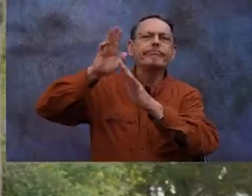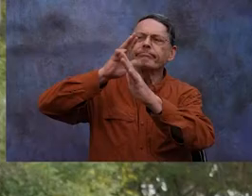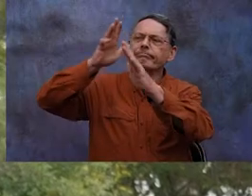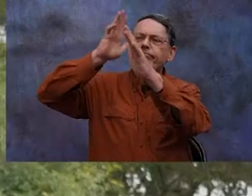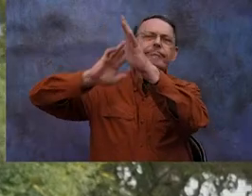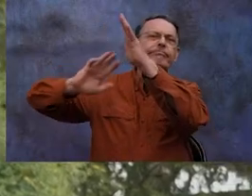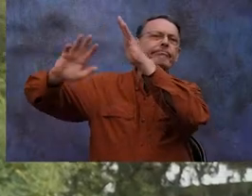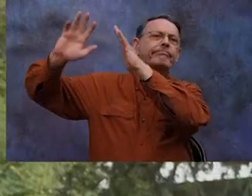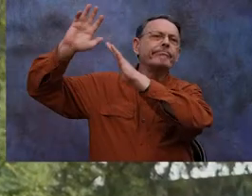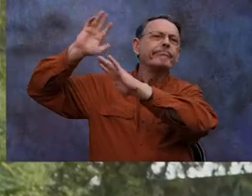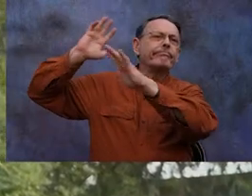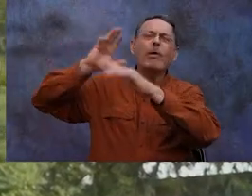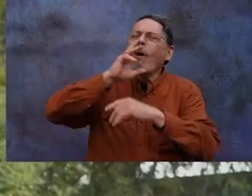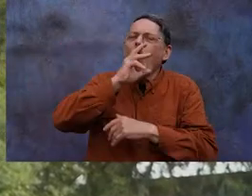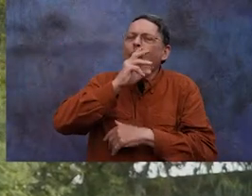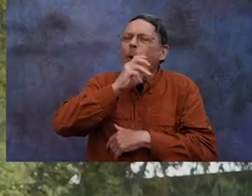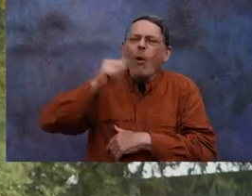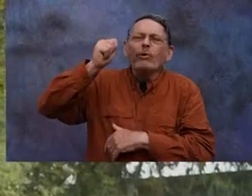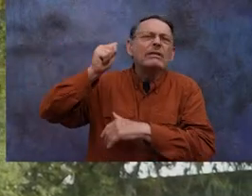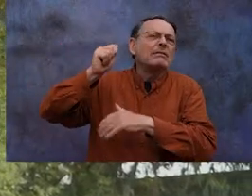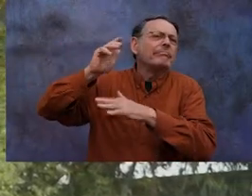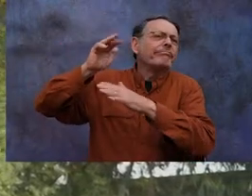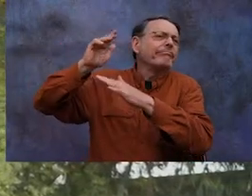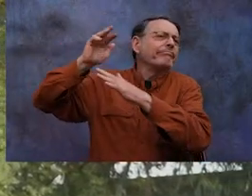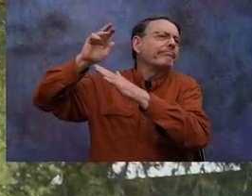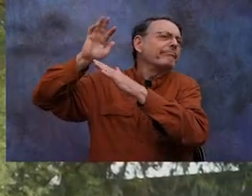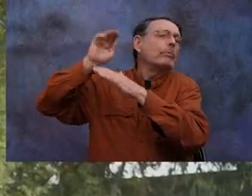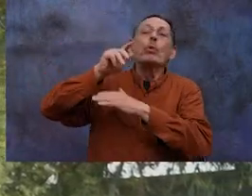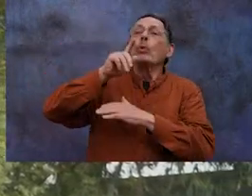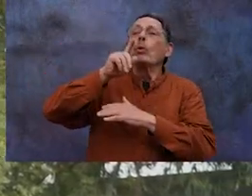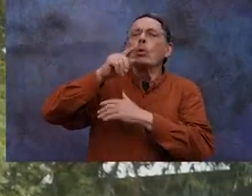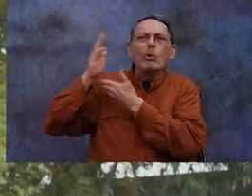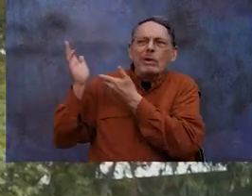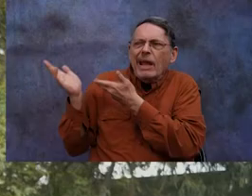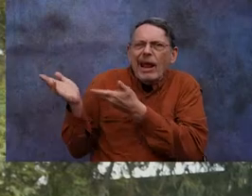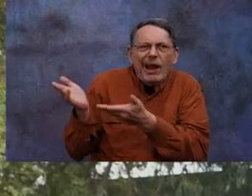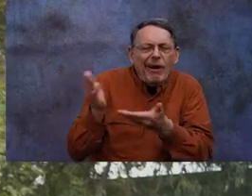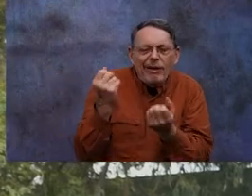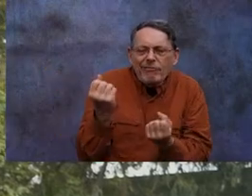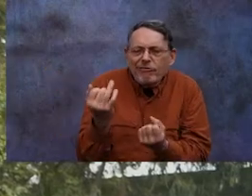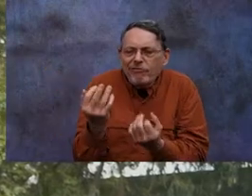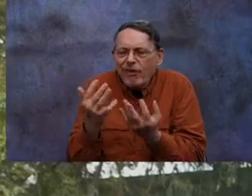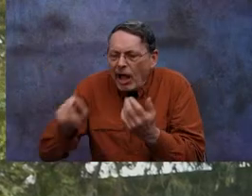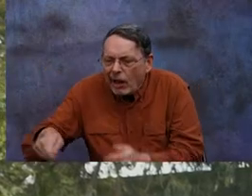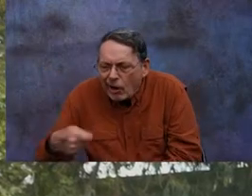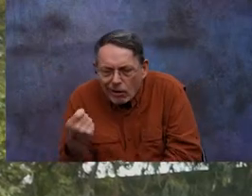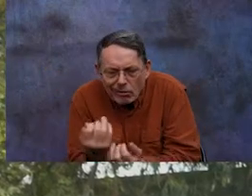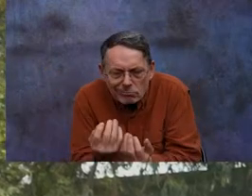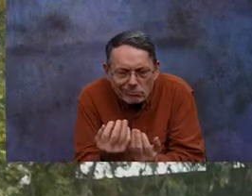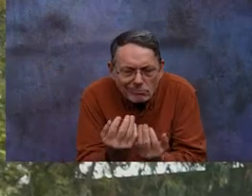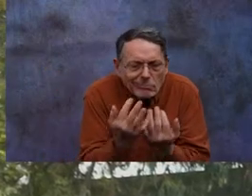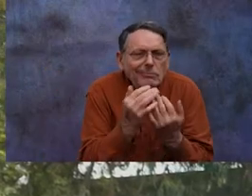Ancestors, ancestors who are oldest of the old, ancestors who carried